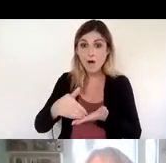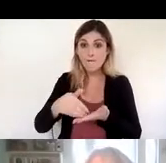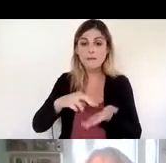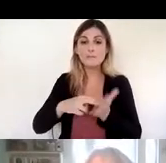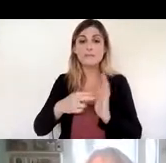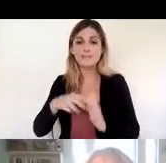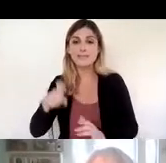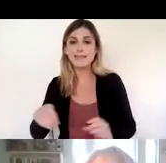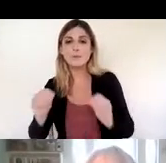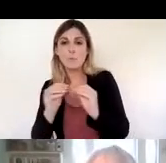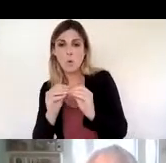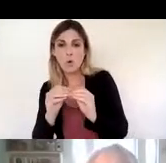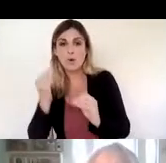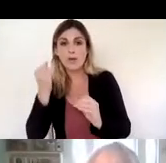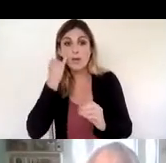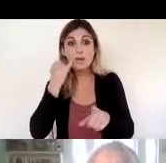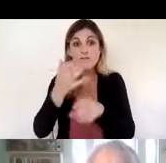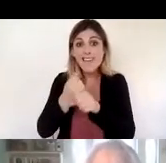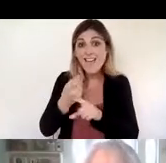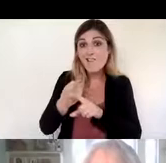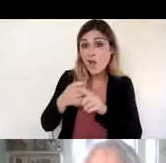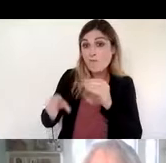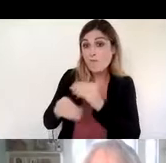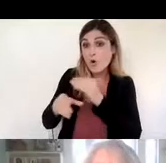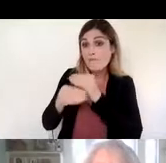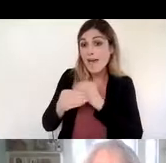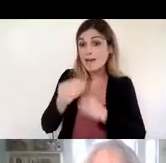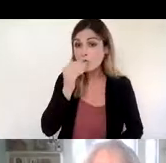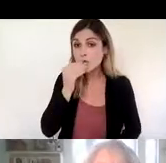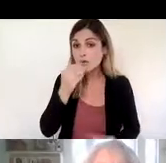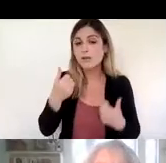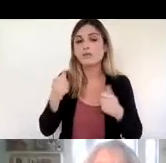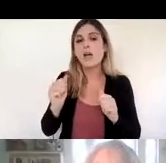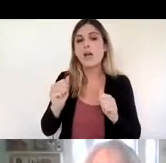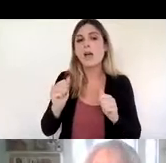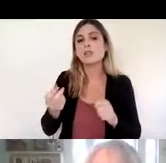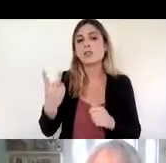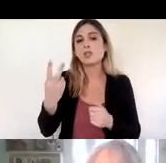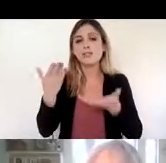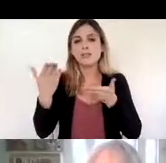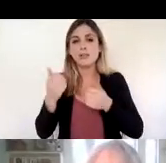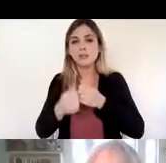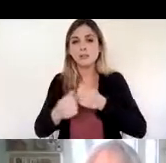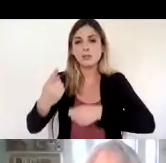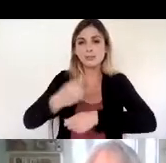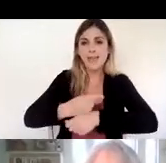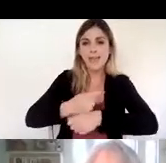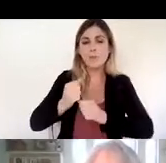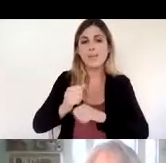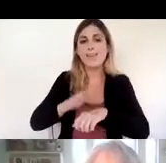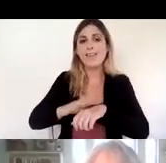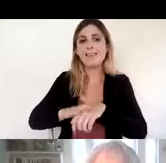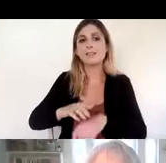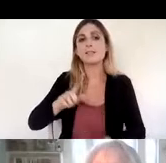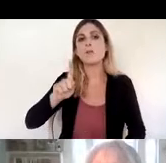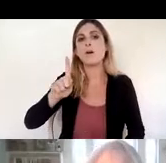from fortified foods, aim for 2 servings per day of foods that provide at least 1.5 micrograms of vitamin B12